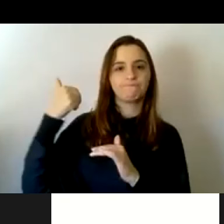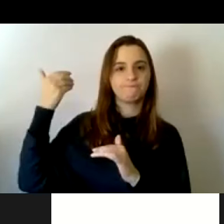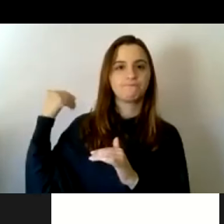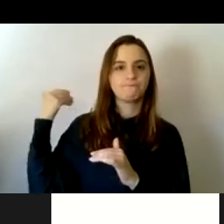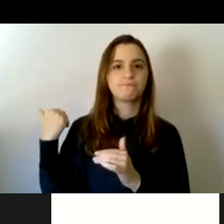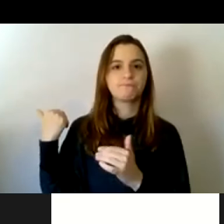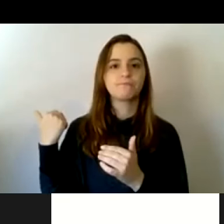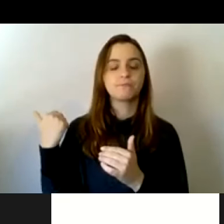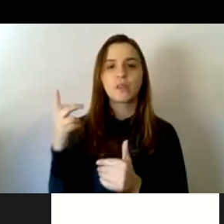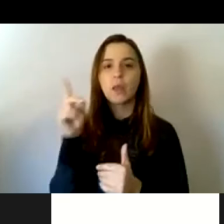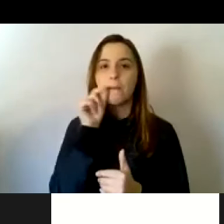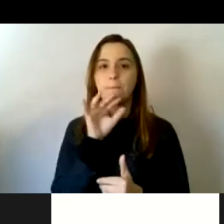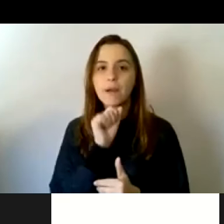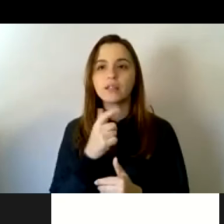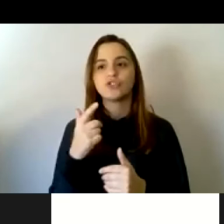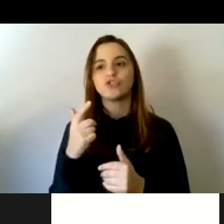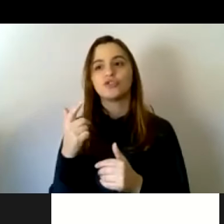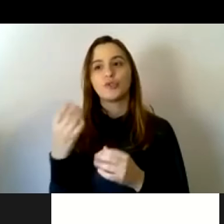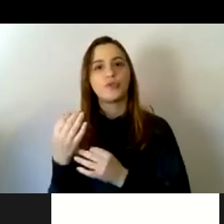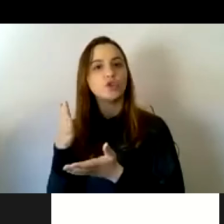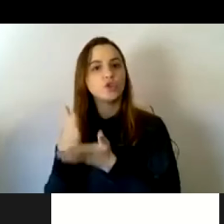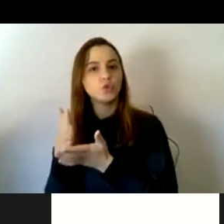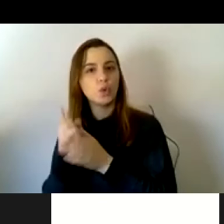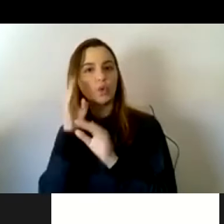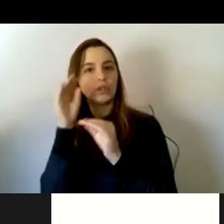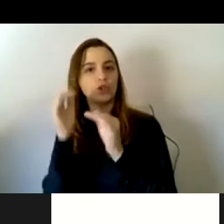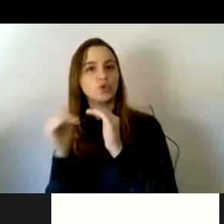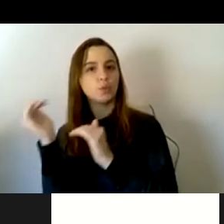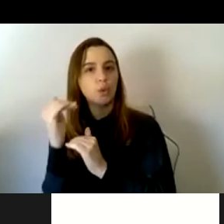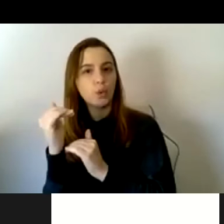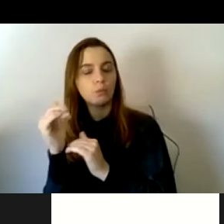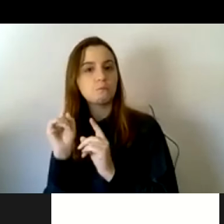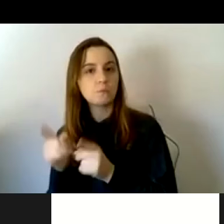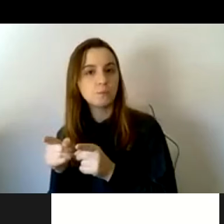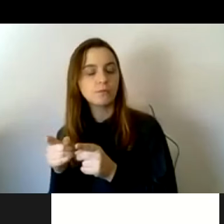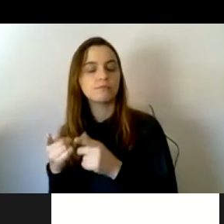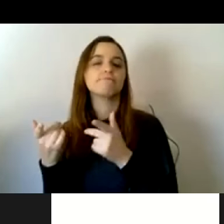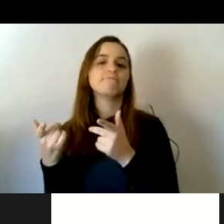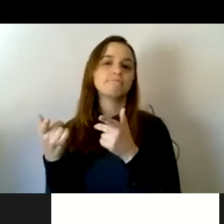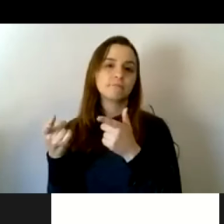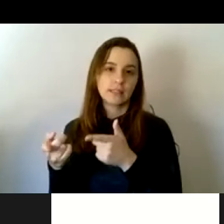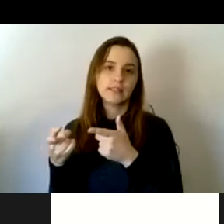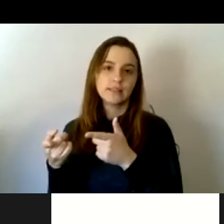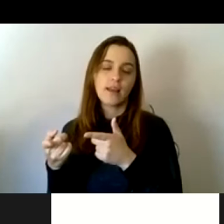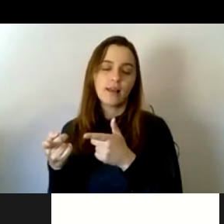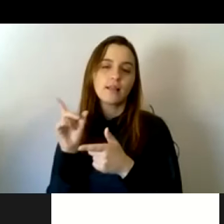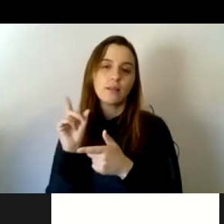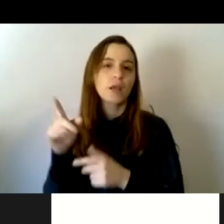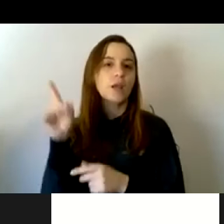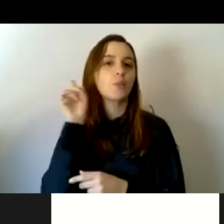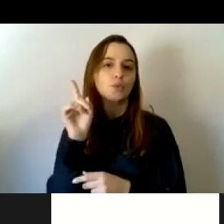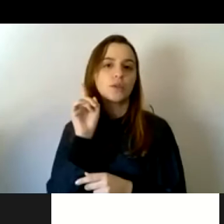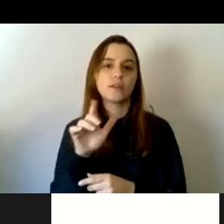parents with an academic background, and that is an important prerequisite to enter at least our